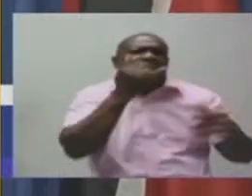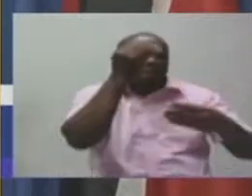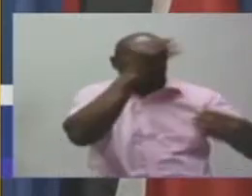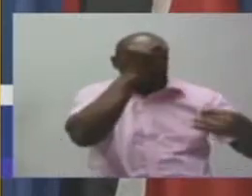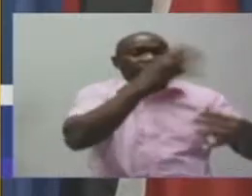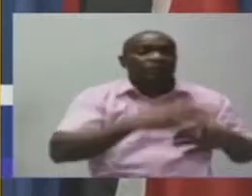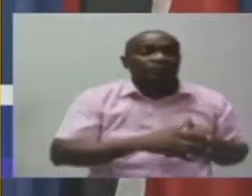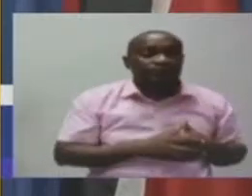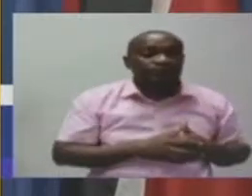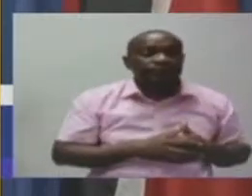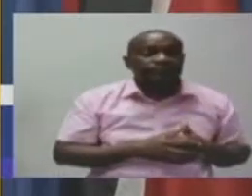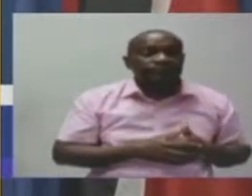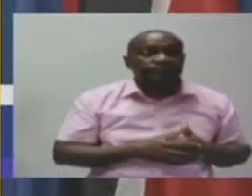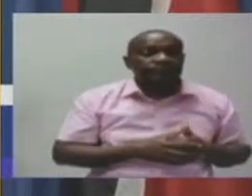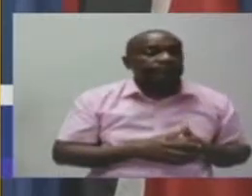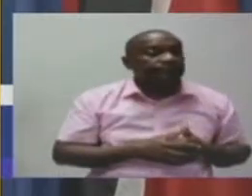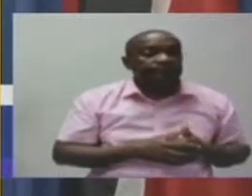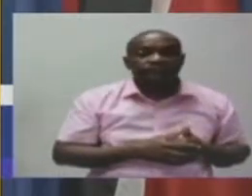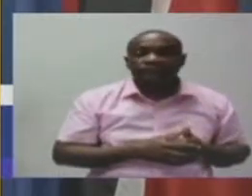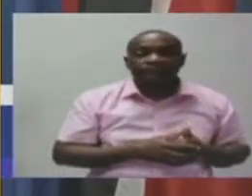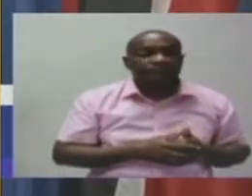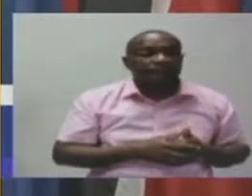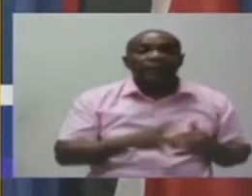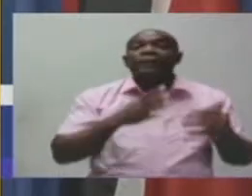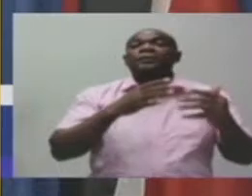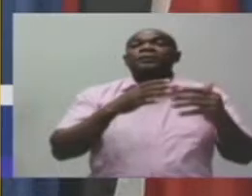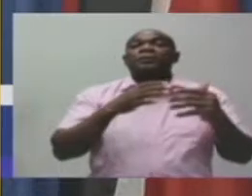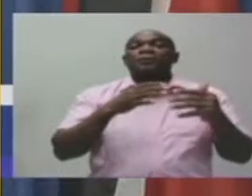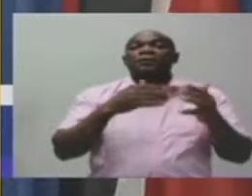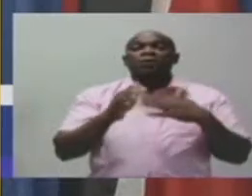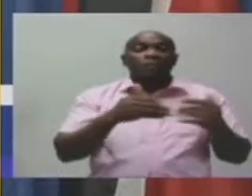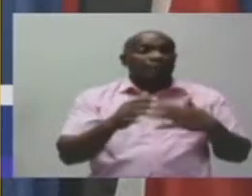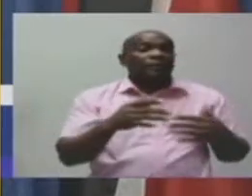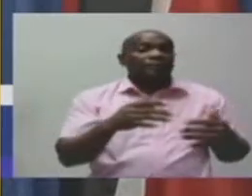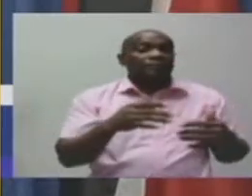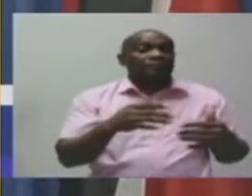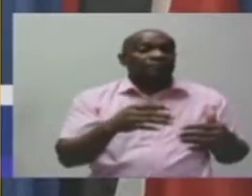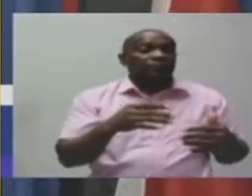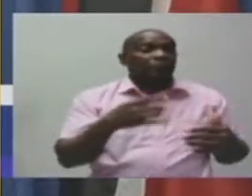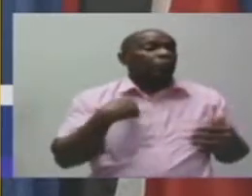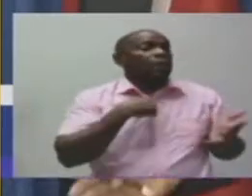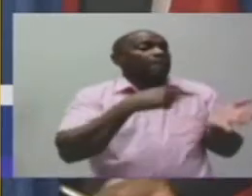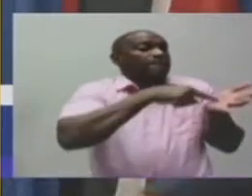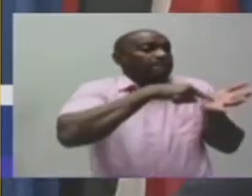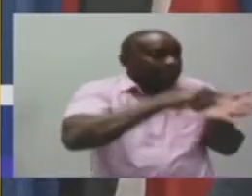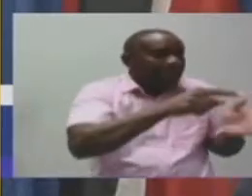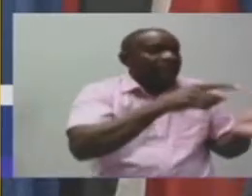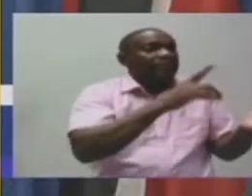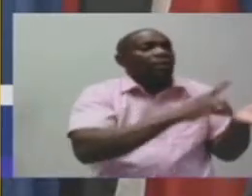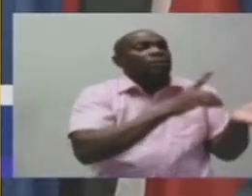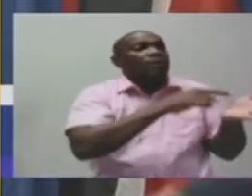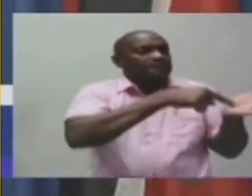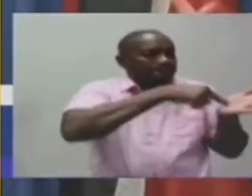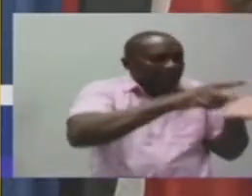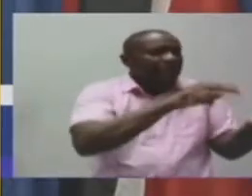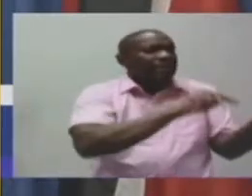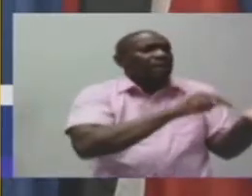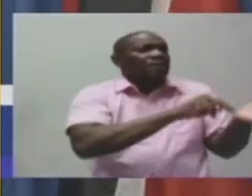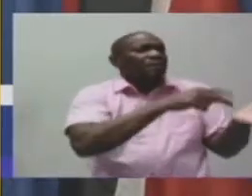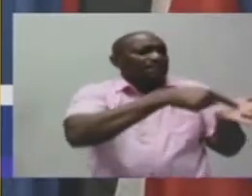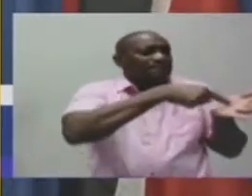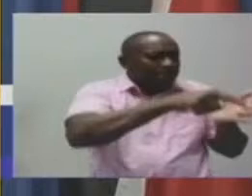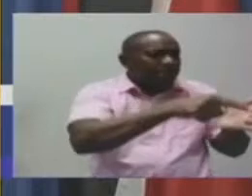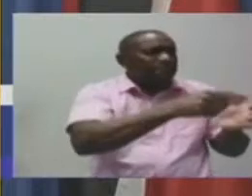you pay specialists, and they come to your assistance now. You don't listen to them. You want to listen